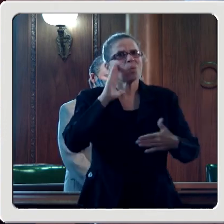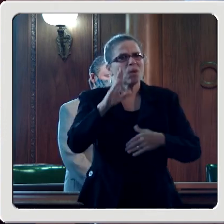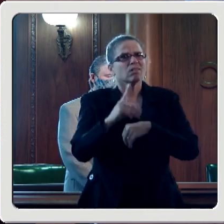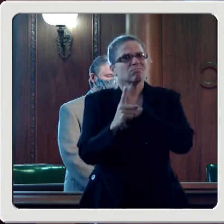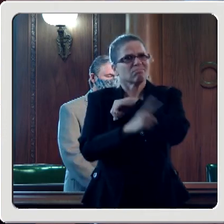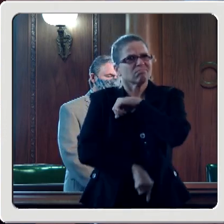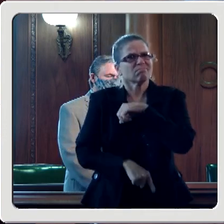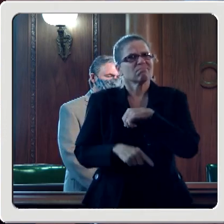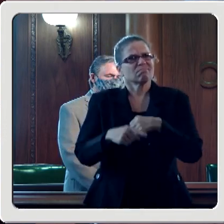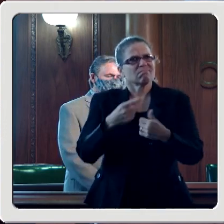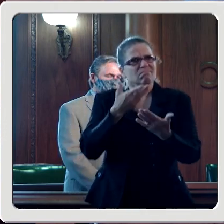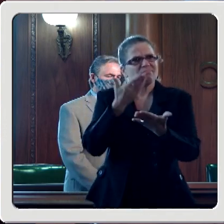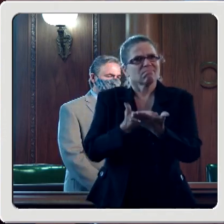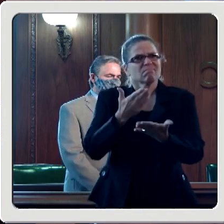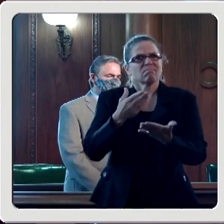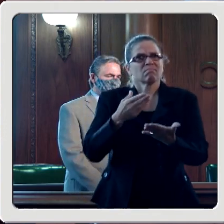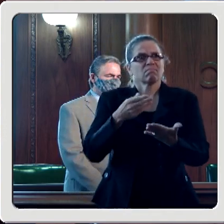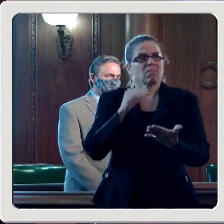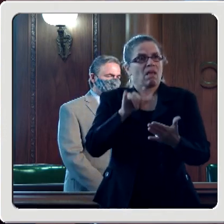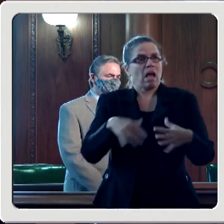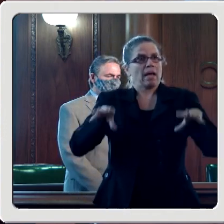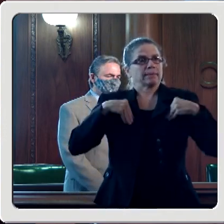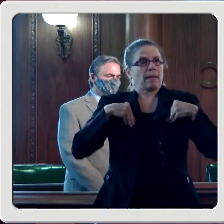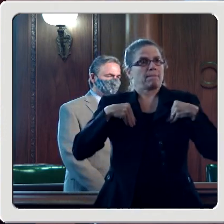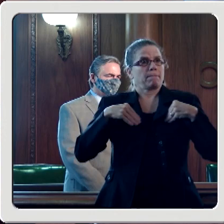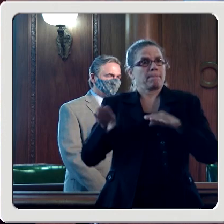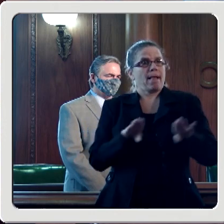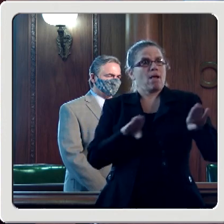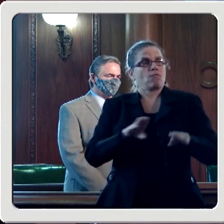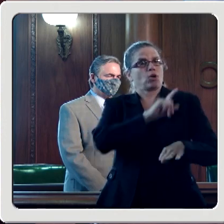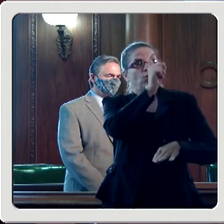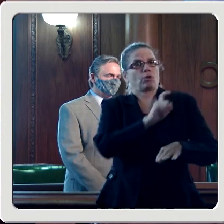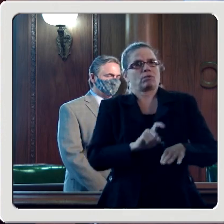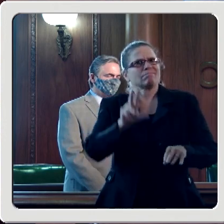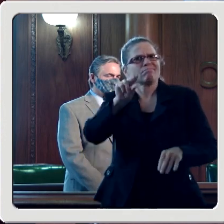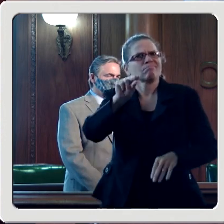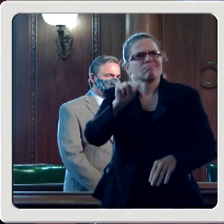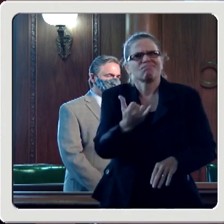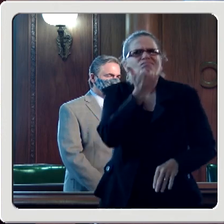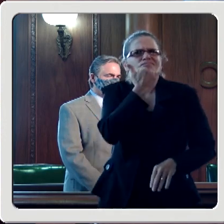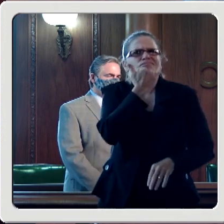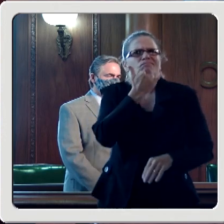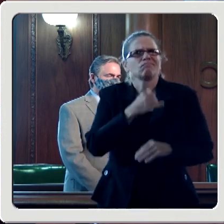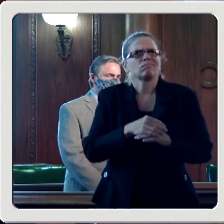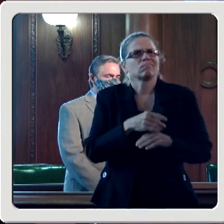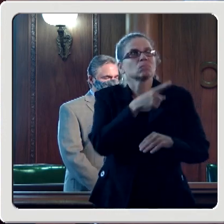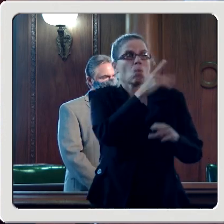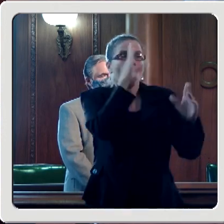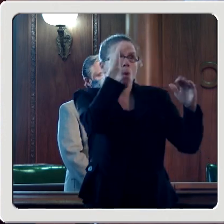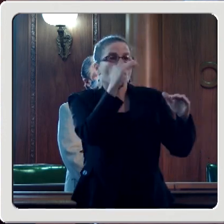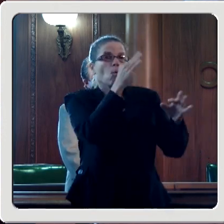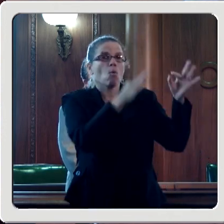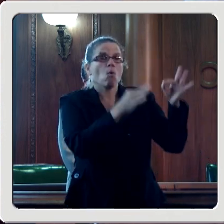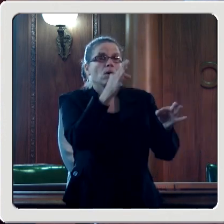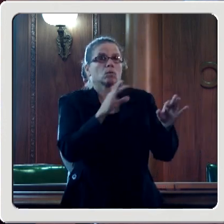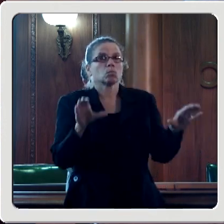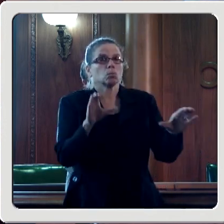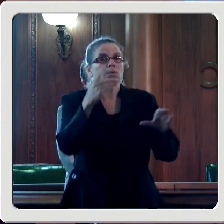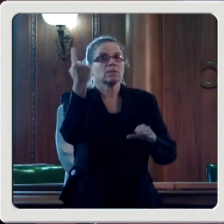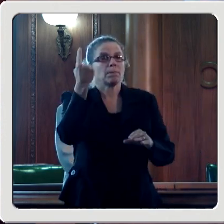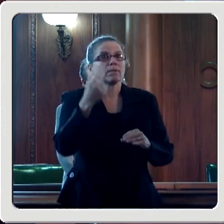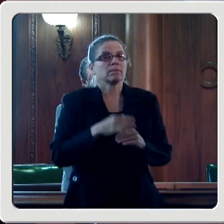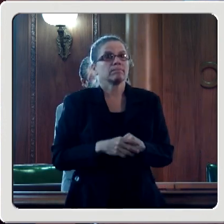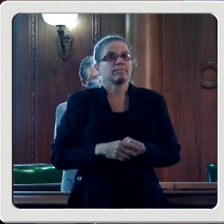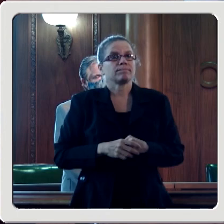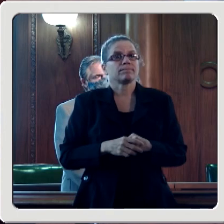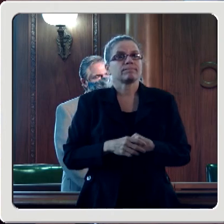this will not be tolerated. So we'll be watching the parks also. We did have a domestic arrest in which one officer suffered